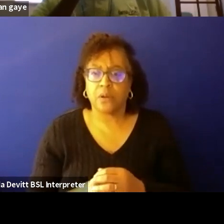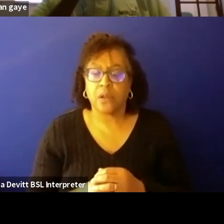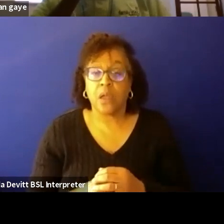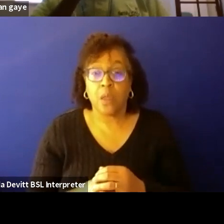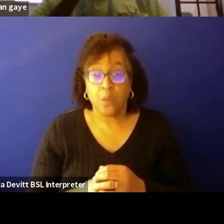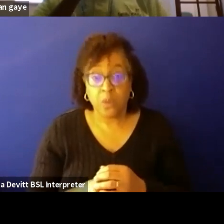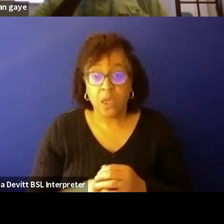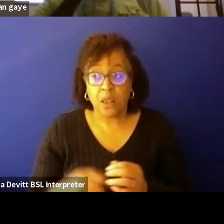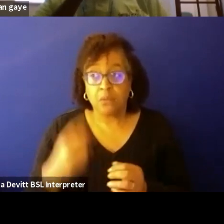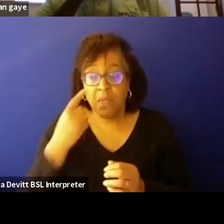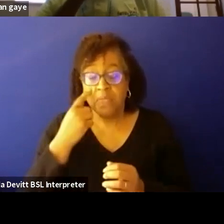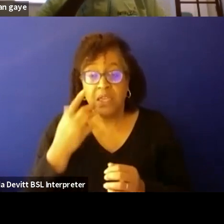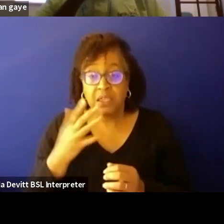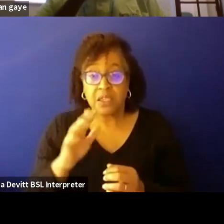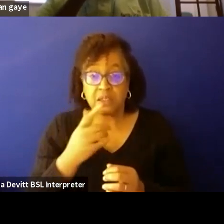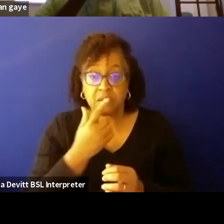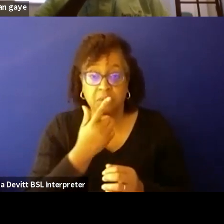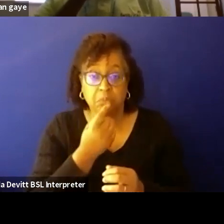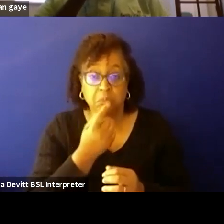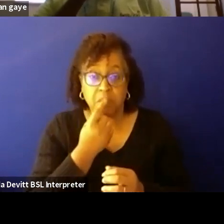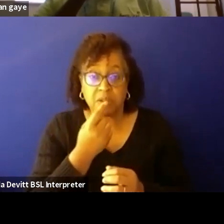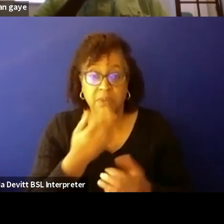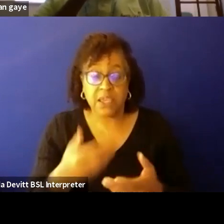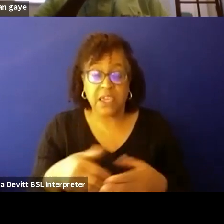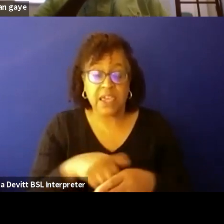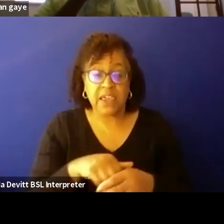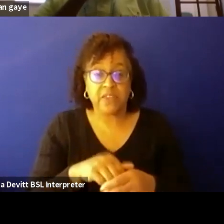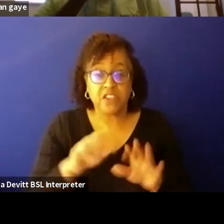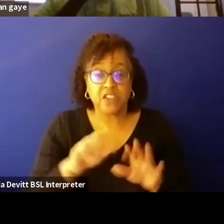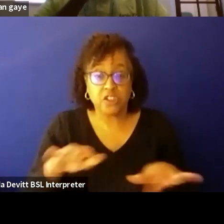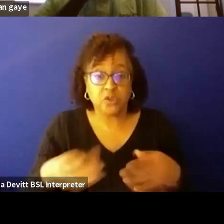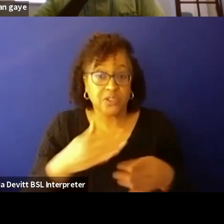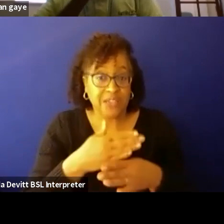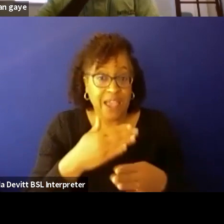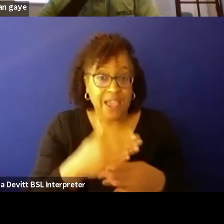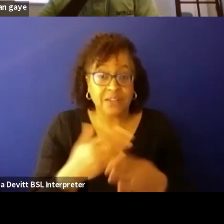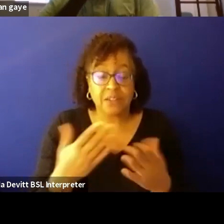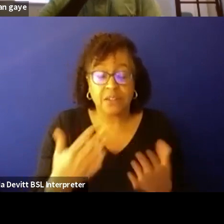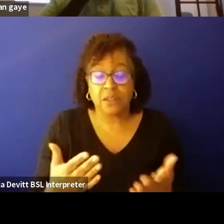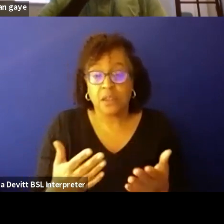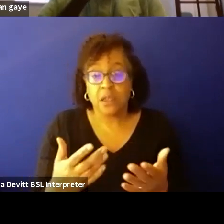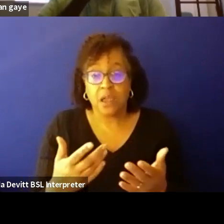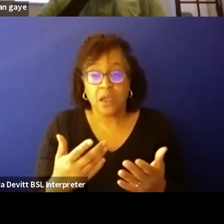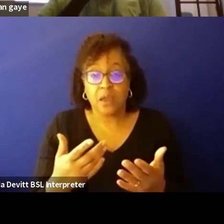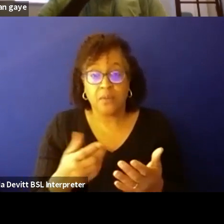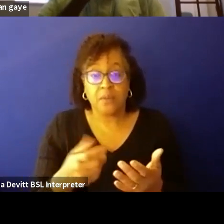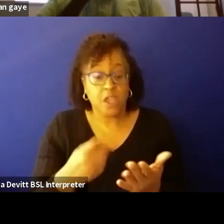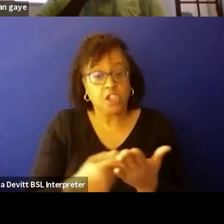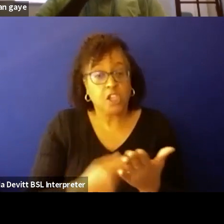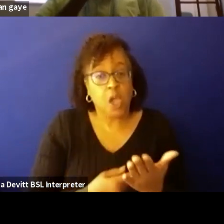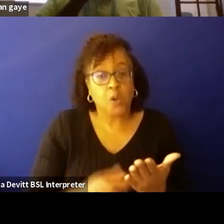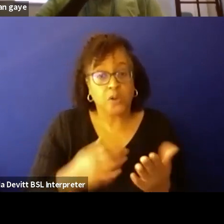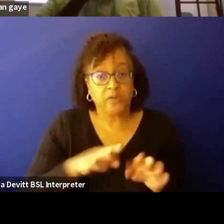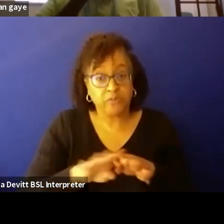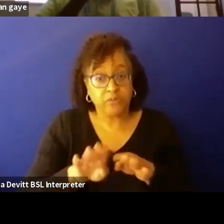Practice, because that's part of the SEN Code of Practice. But it's inferred through that. Right, and also